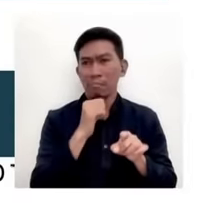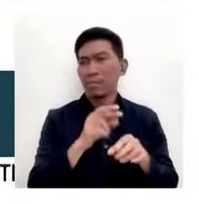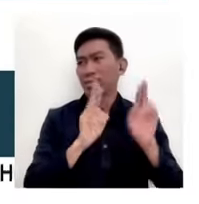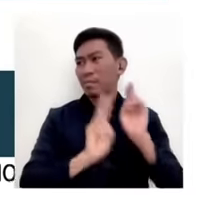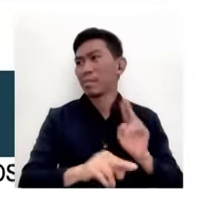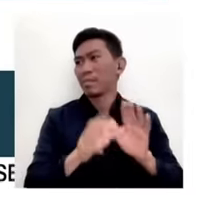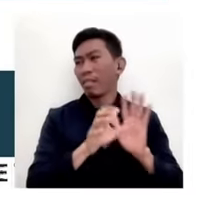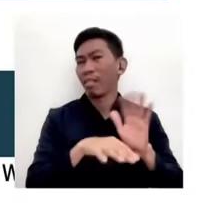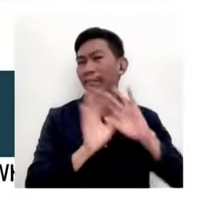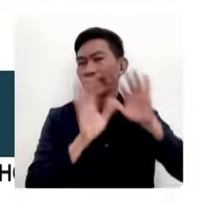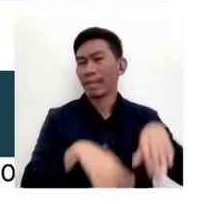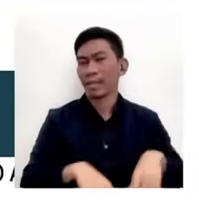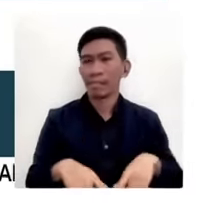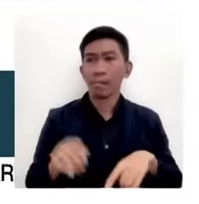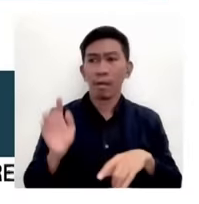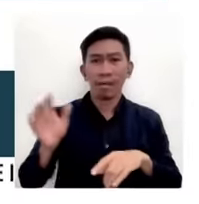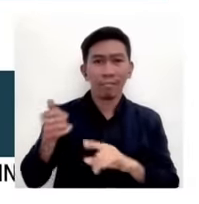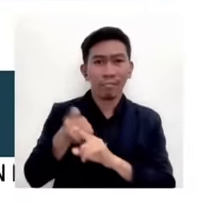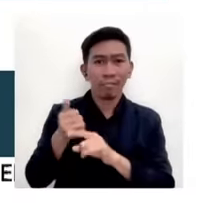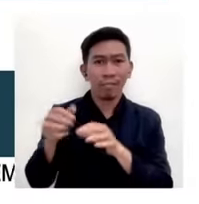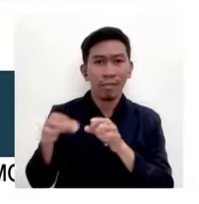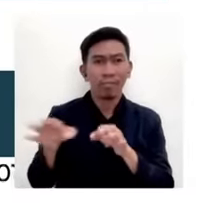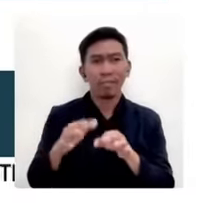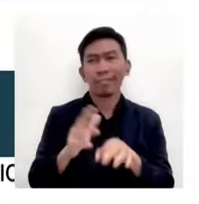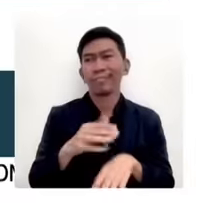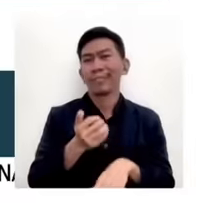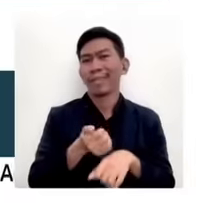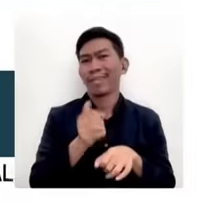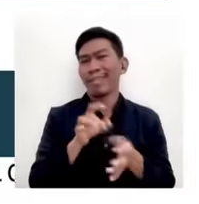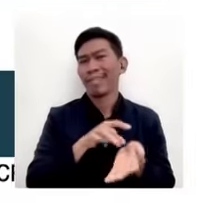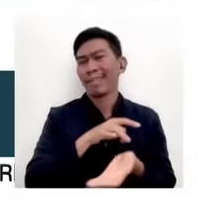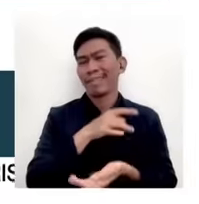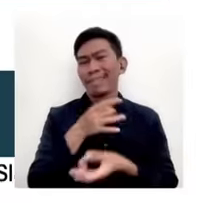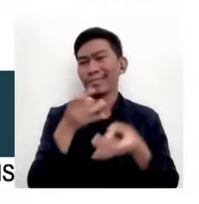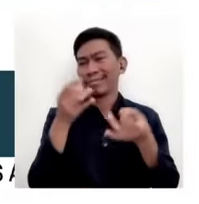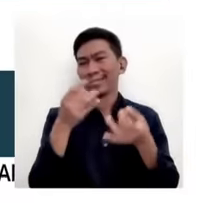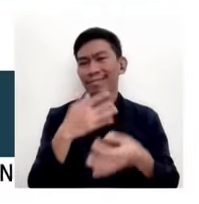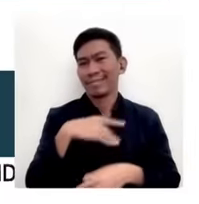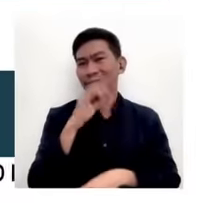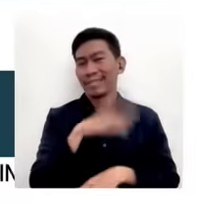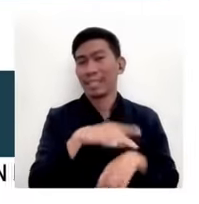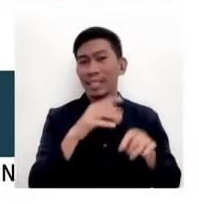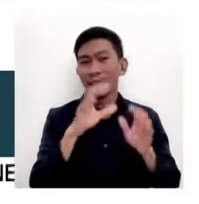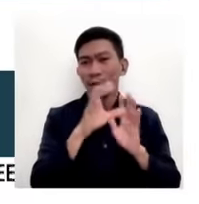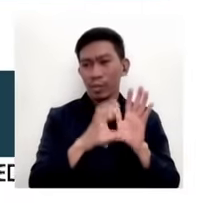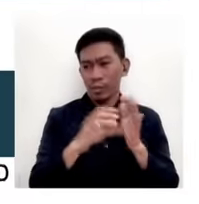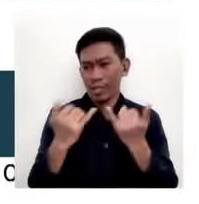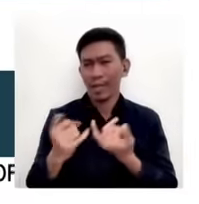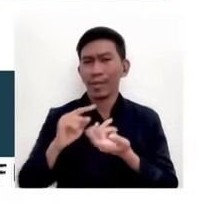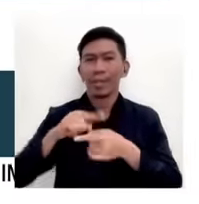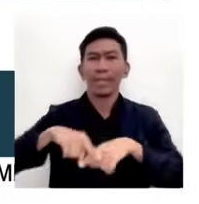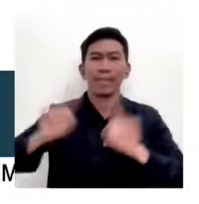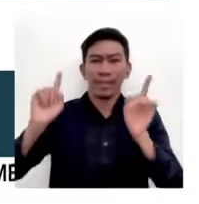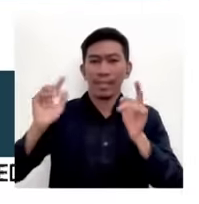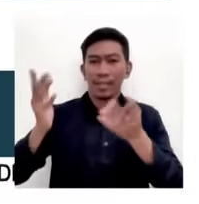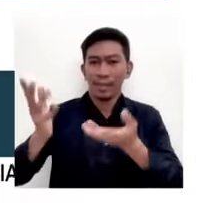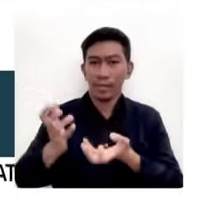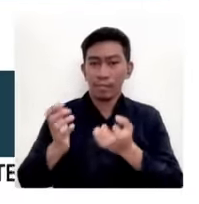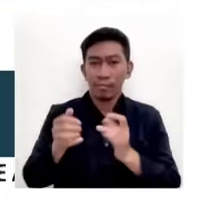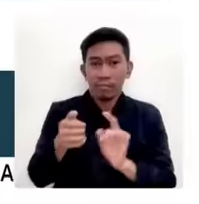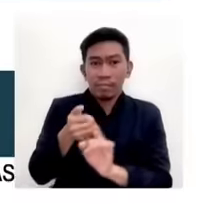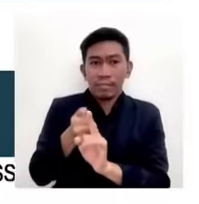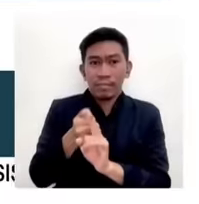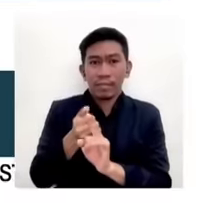na nga namin yung Constitution eh. Ito na nga ang gusto namin eh. And they say, at least according to the